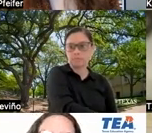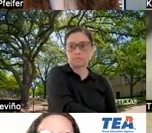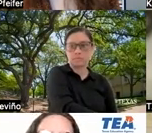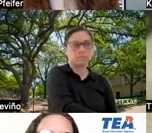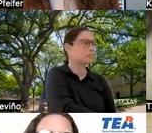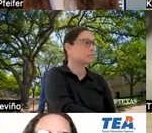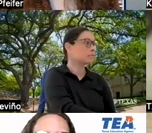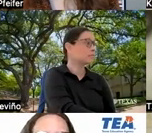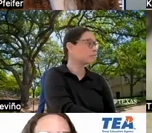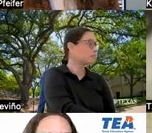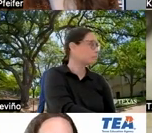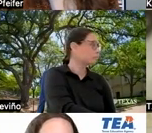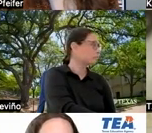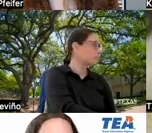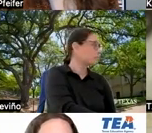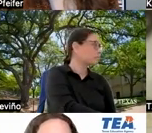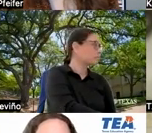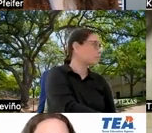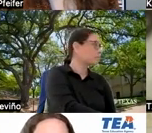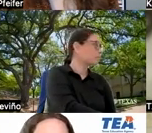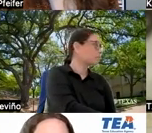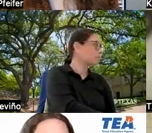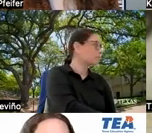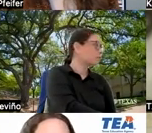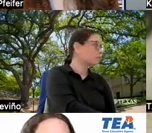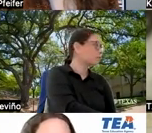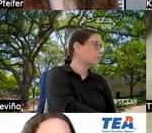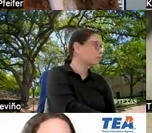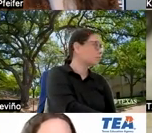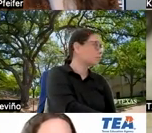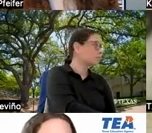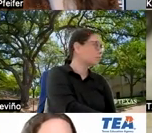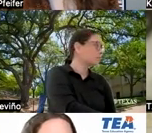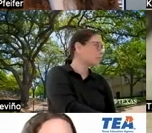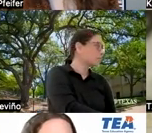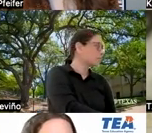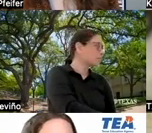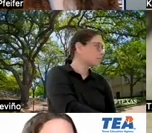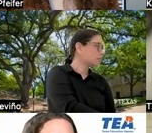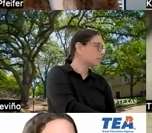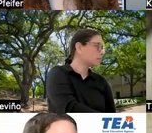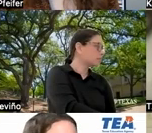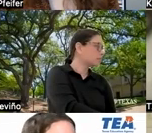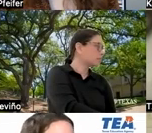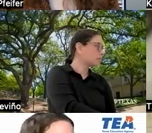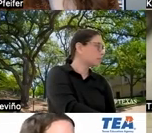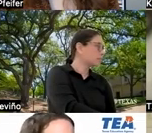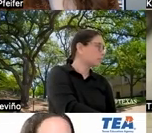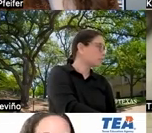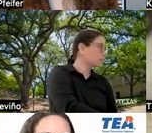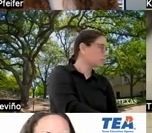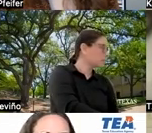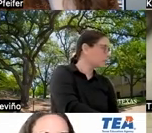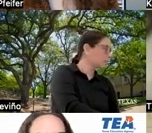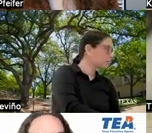members, presenters, and agency staff are participating as speakers, while members of the public are able to participate in a listen-only